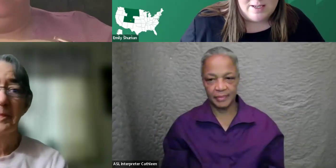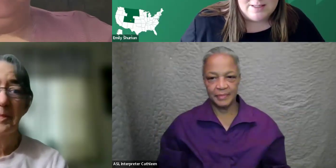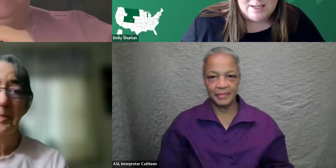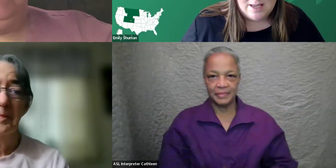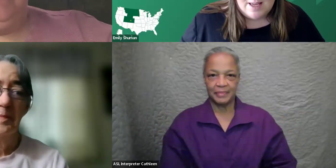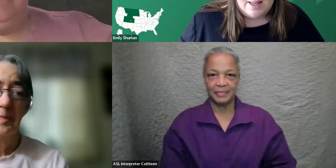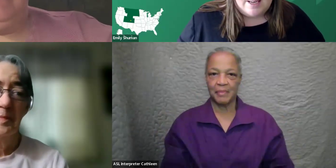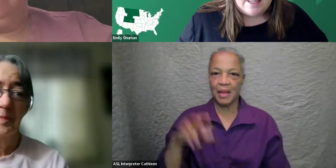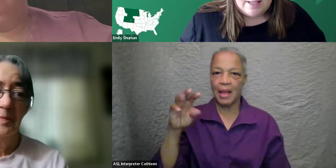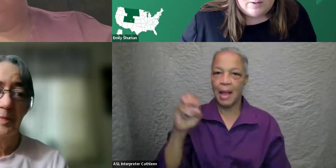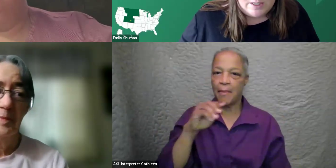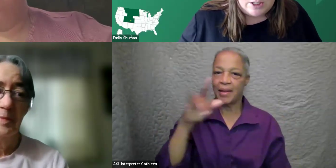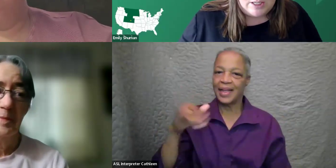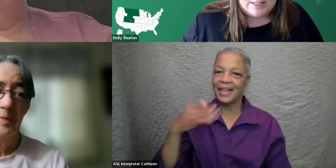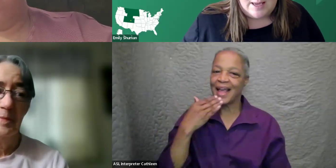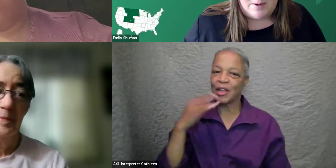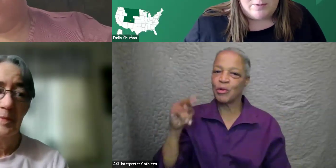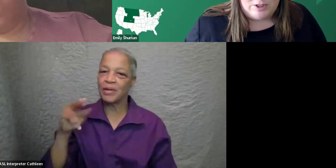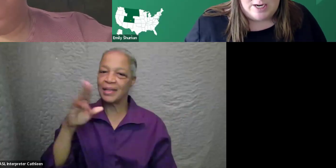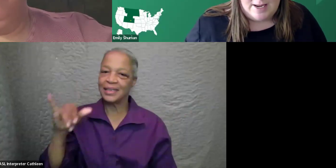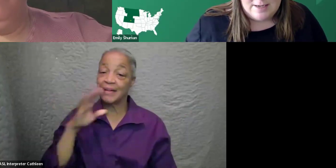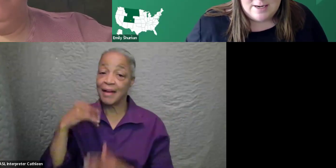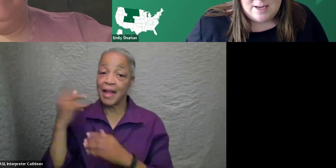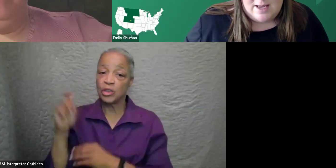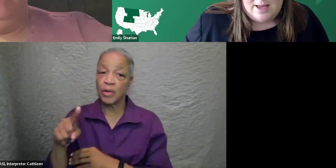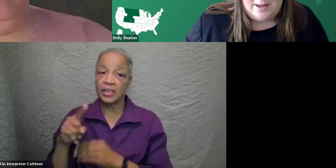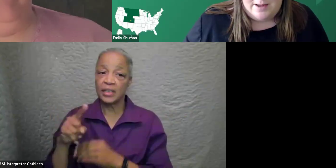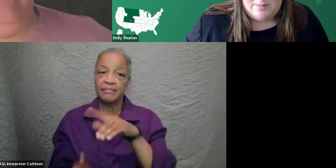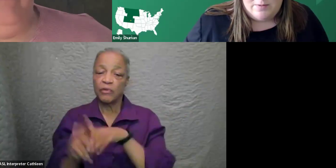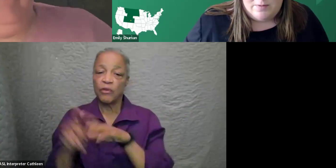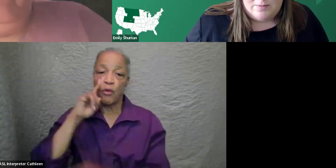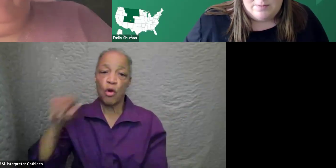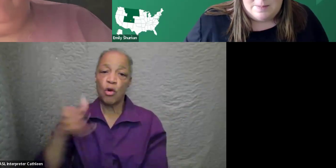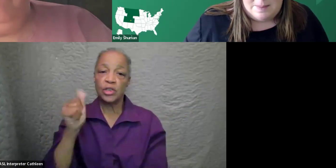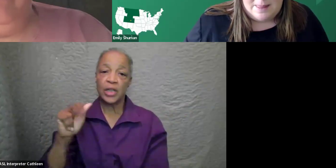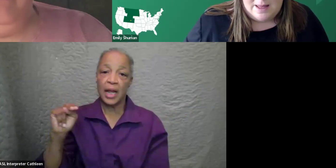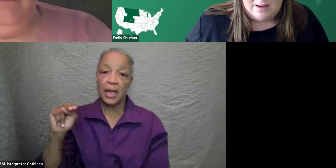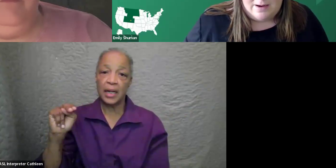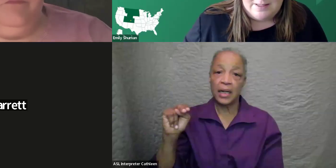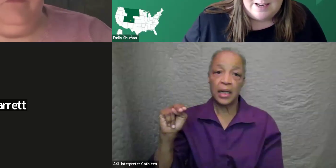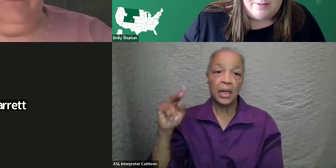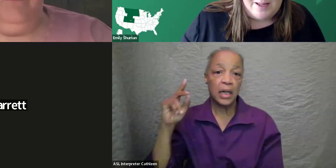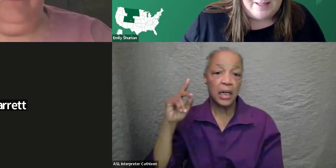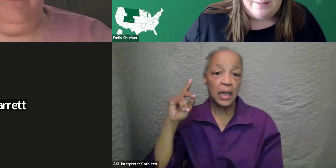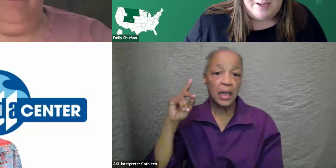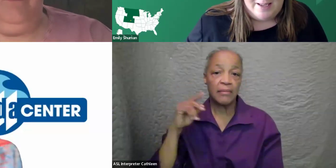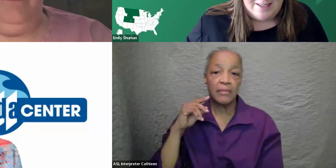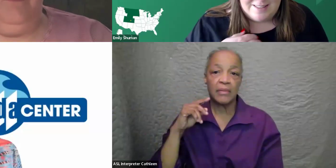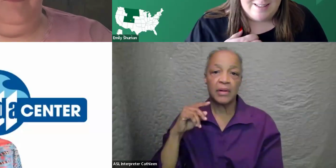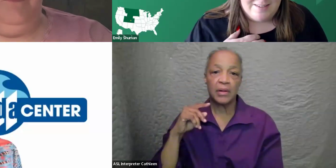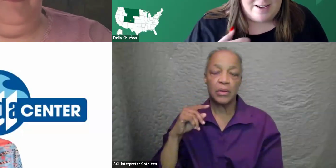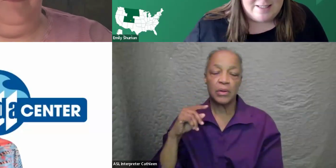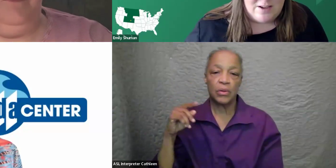Great, thank you, Nancy. The next set of questions came up for Jan. I'm not quite sure how to help you with that. I set off